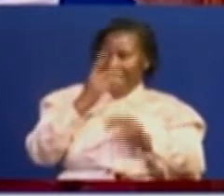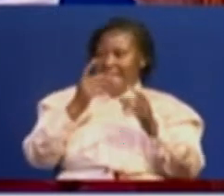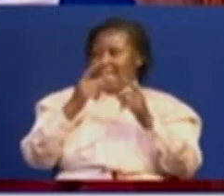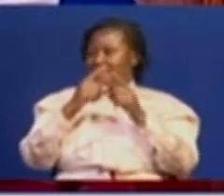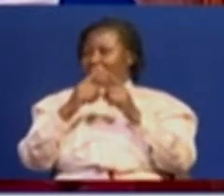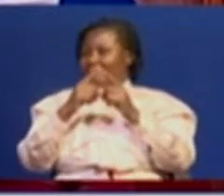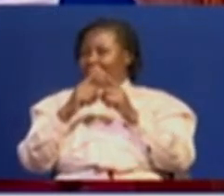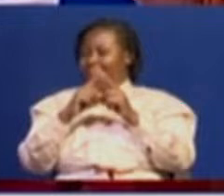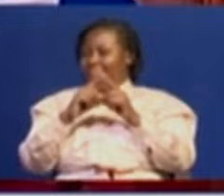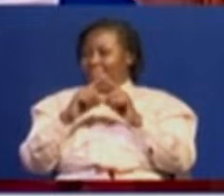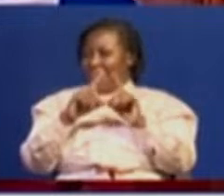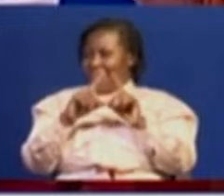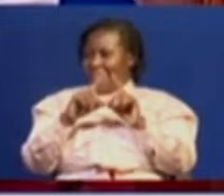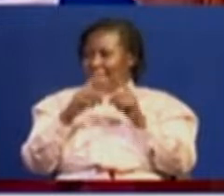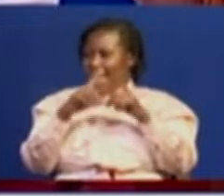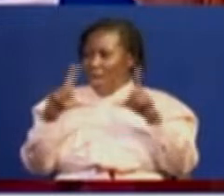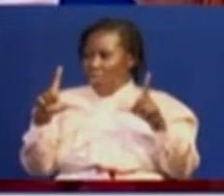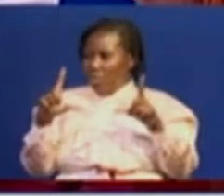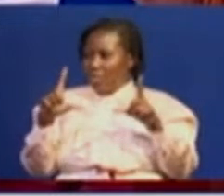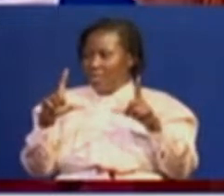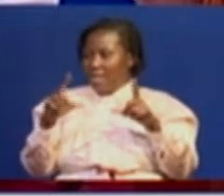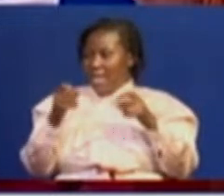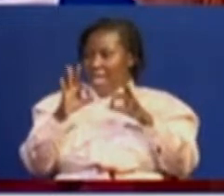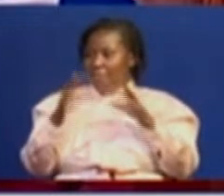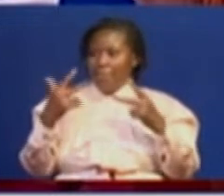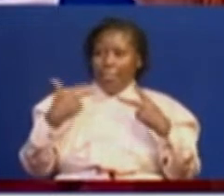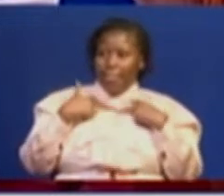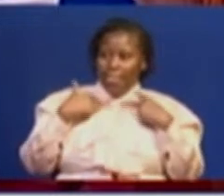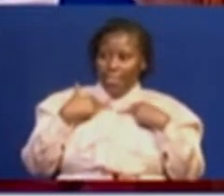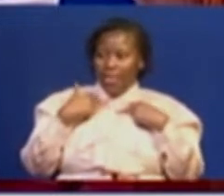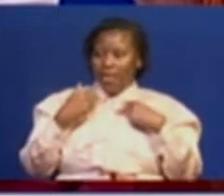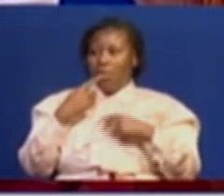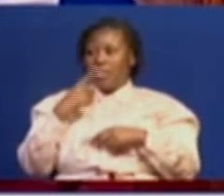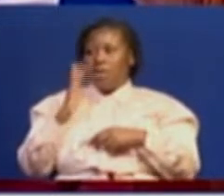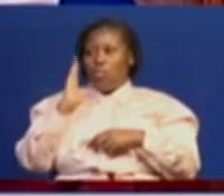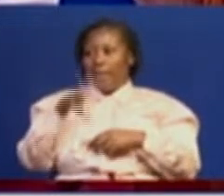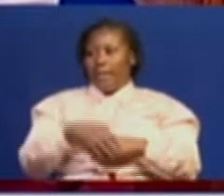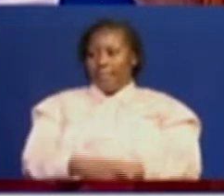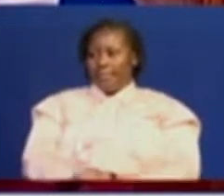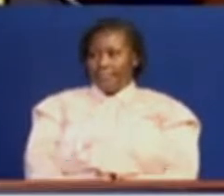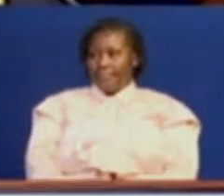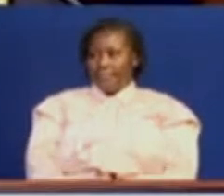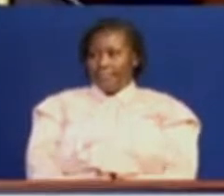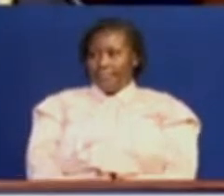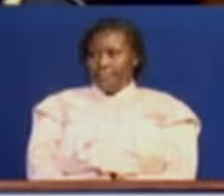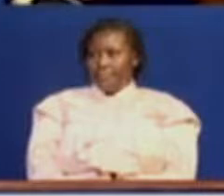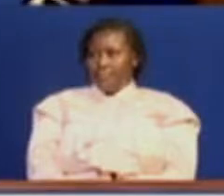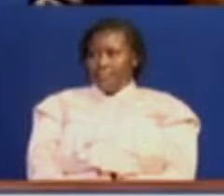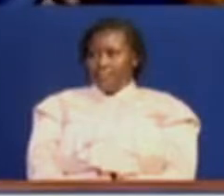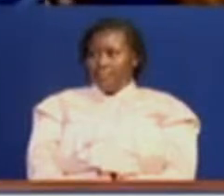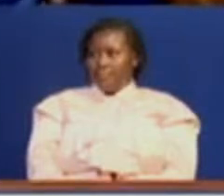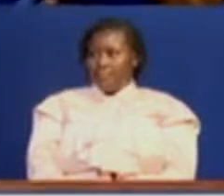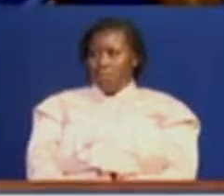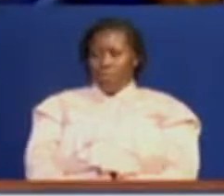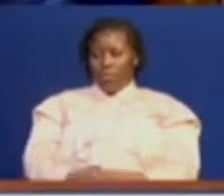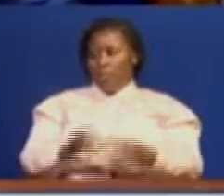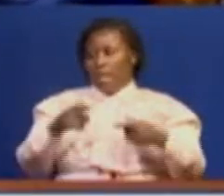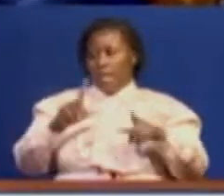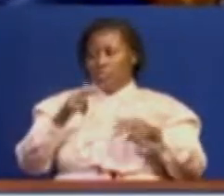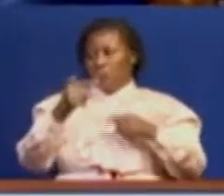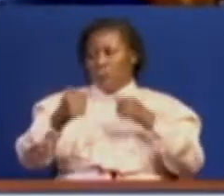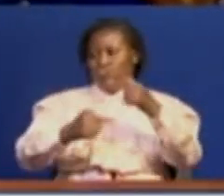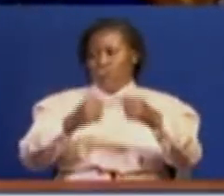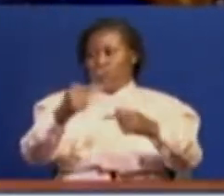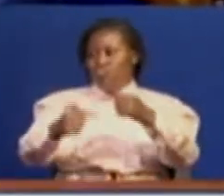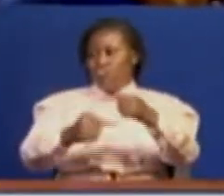I'm well guided. Then, if they have any difficulties, they will certainly make their position known. I am well guided. Then let's